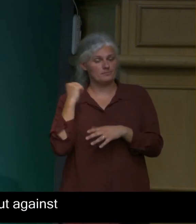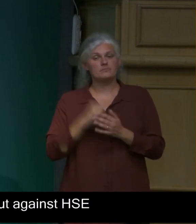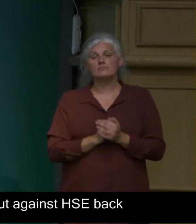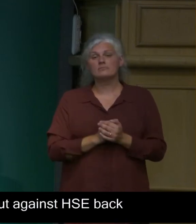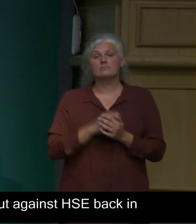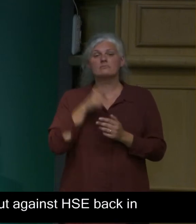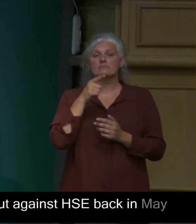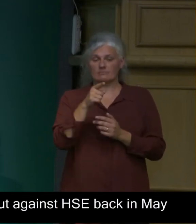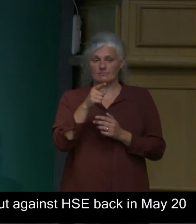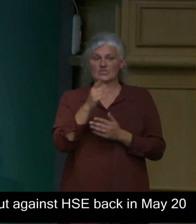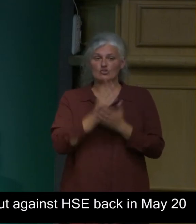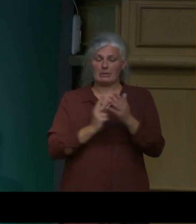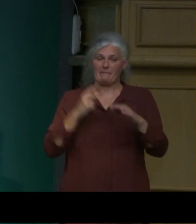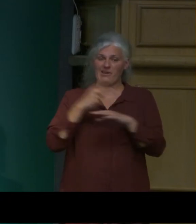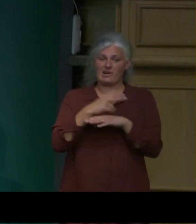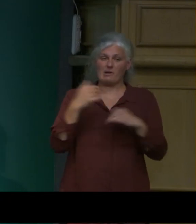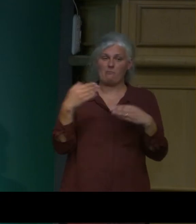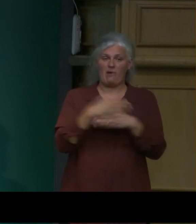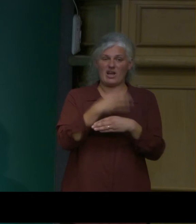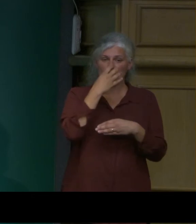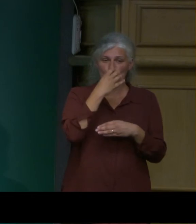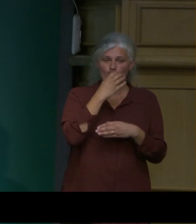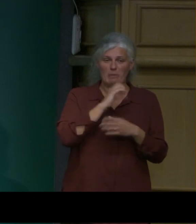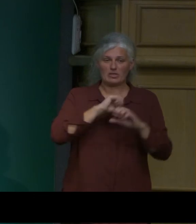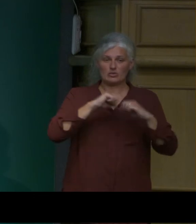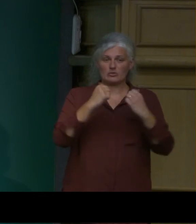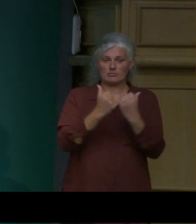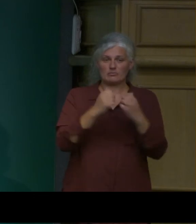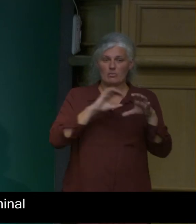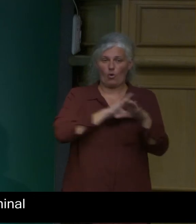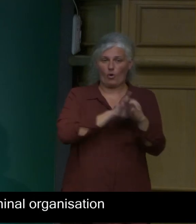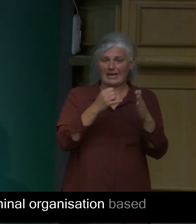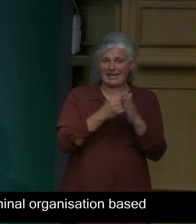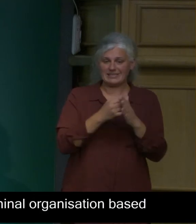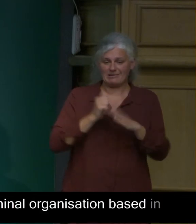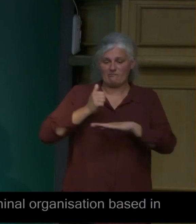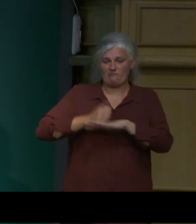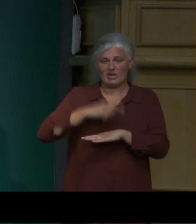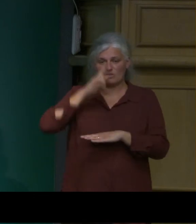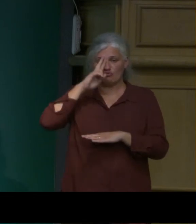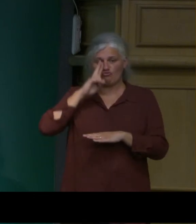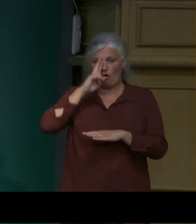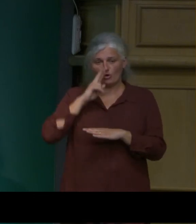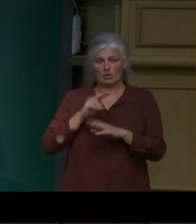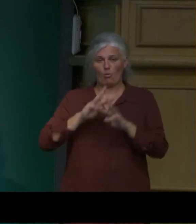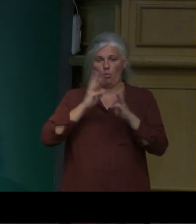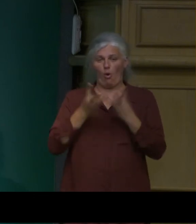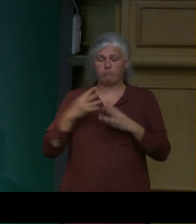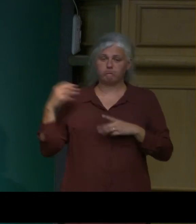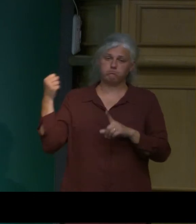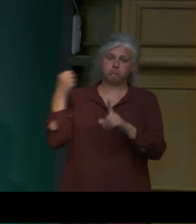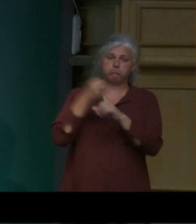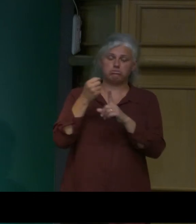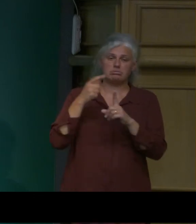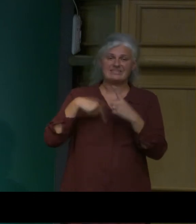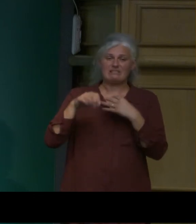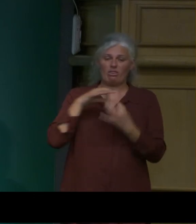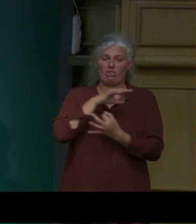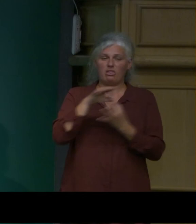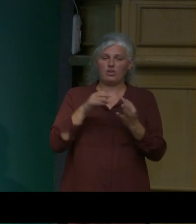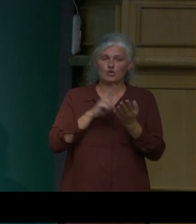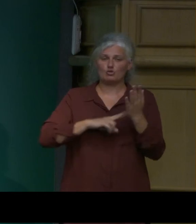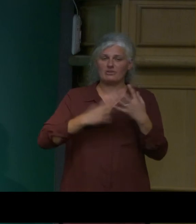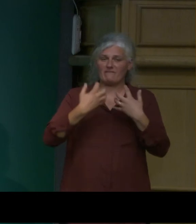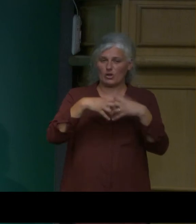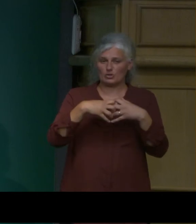the ransomware attack by a criminal organization based in Russia laid bare the real world impact that the malicious use of Technology can